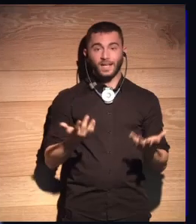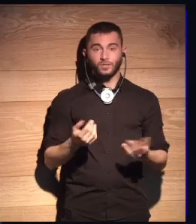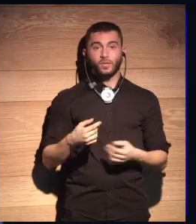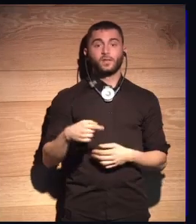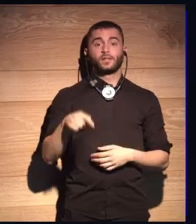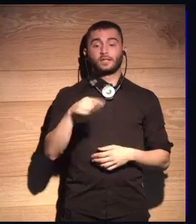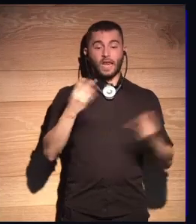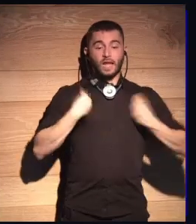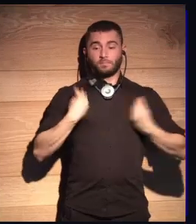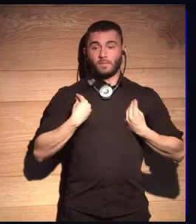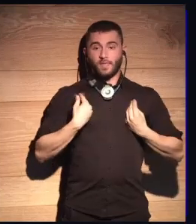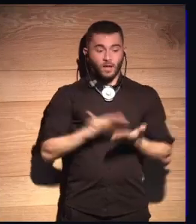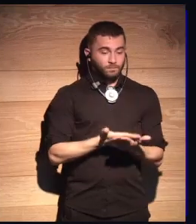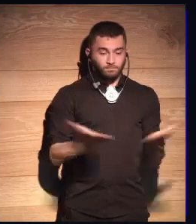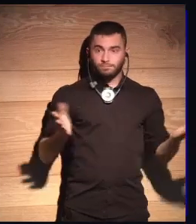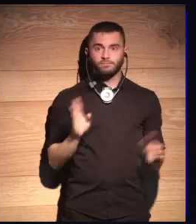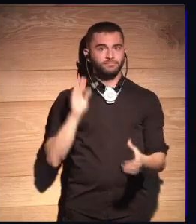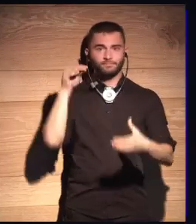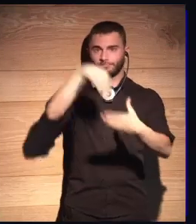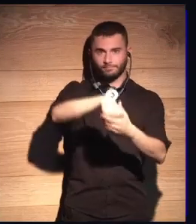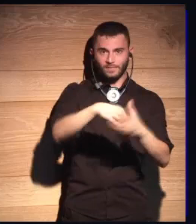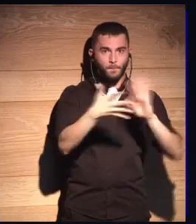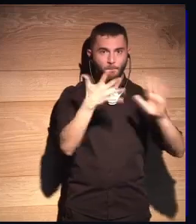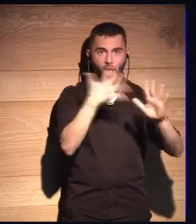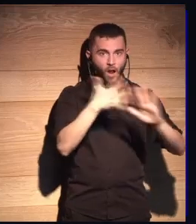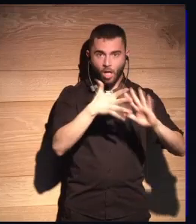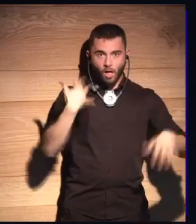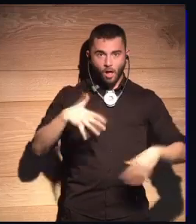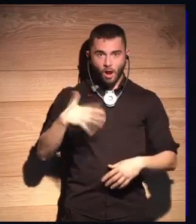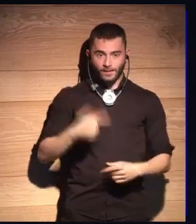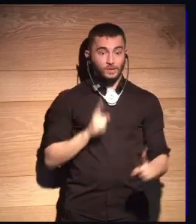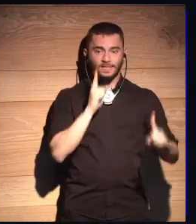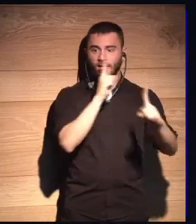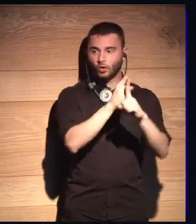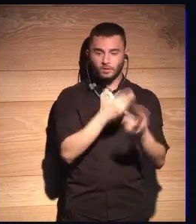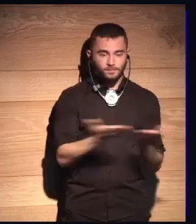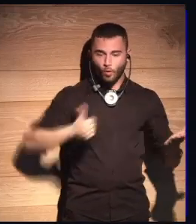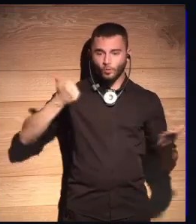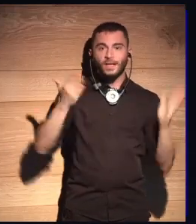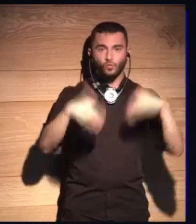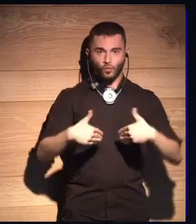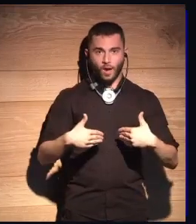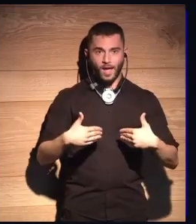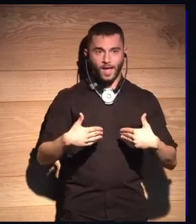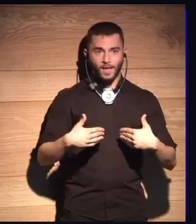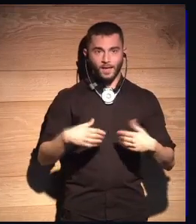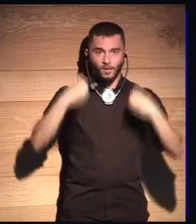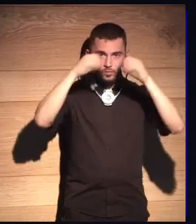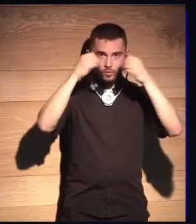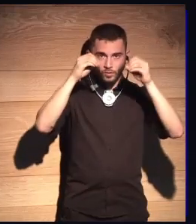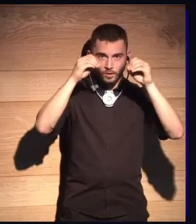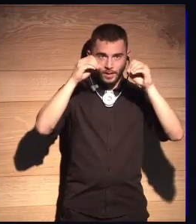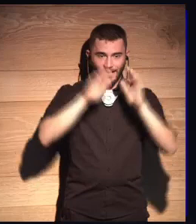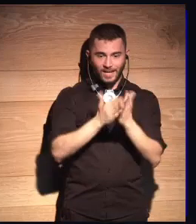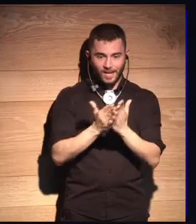at such speed that nobody had the chance to do anything. Look how Google created Google Books. they copied every single book in the world.